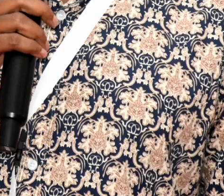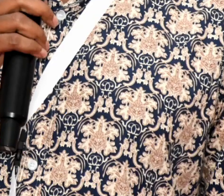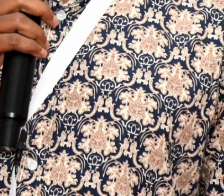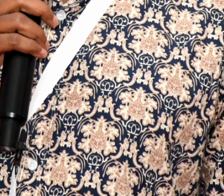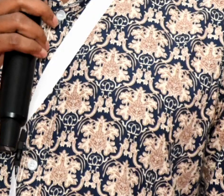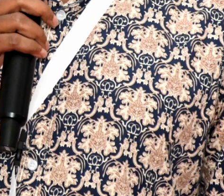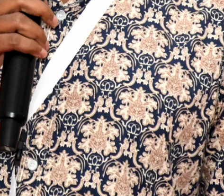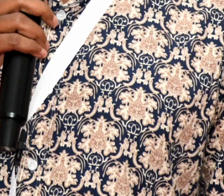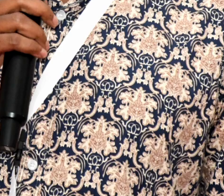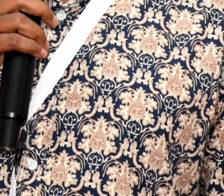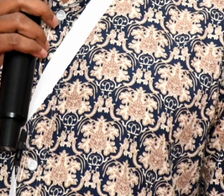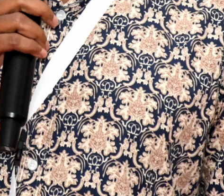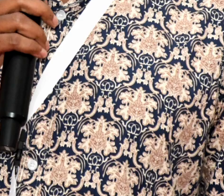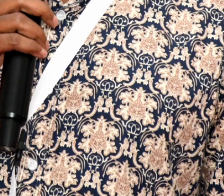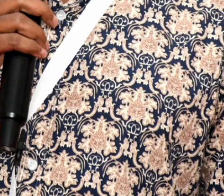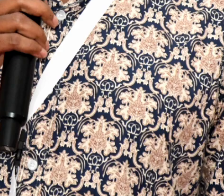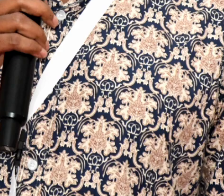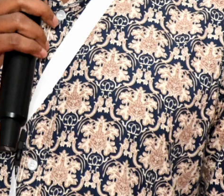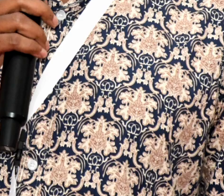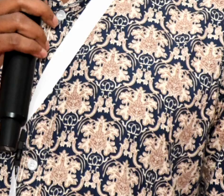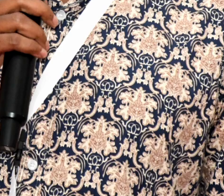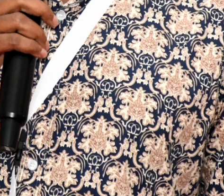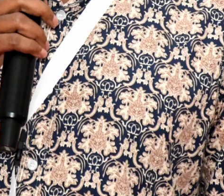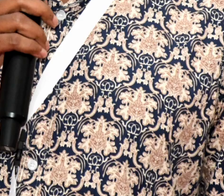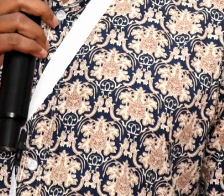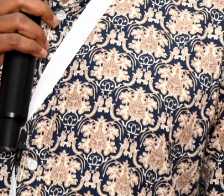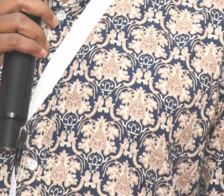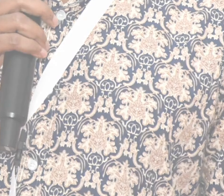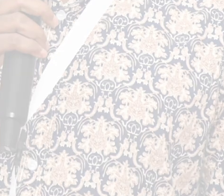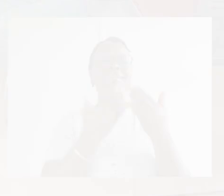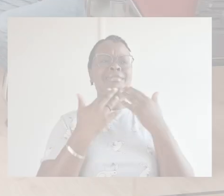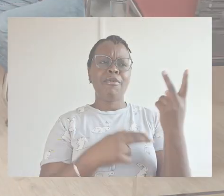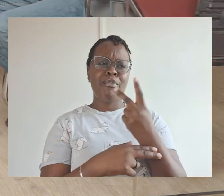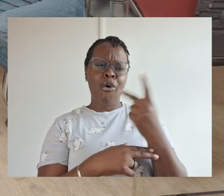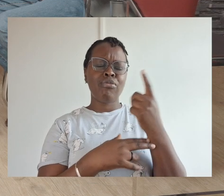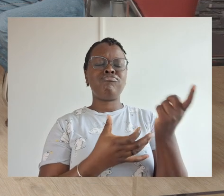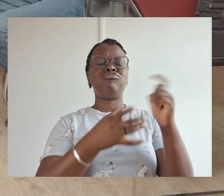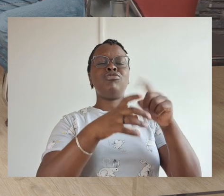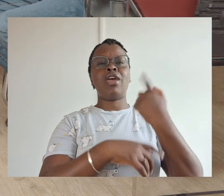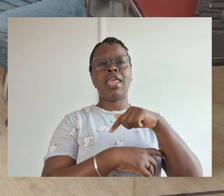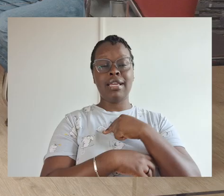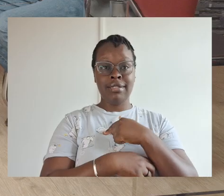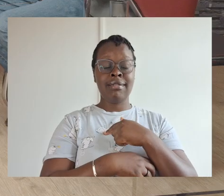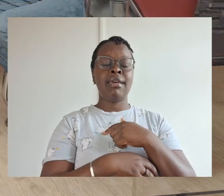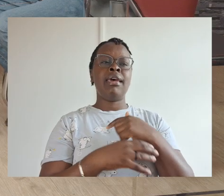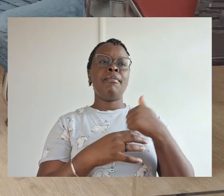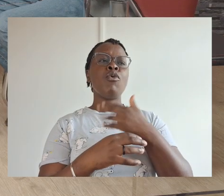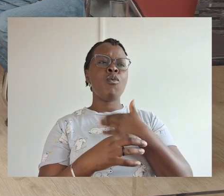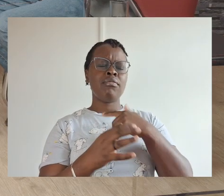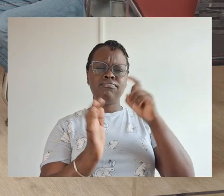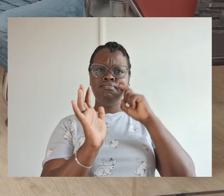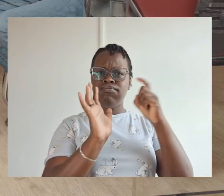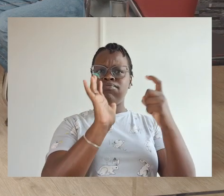Abdinoor Abdi, who's the founder and CEO of M-Lugha. Thank you very much, gentlemen, for joining us. I think it would be unfair to start this